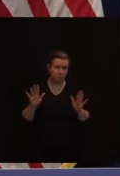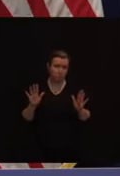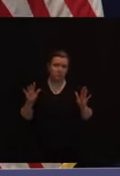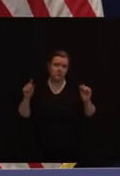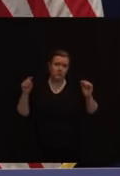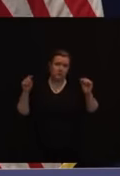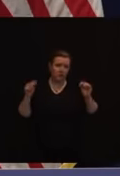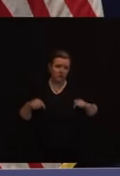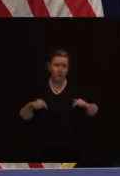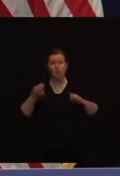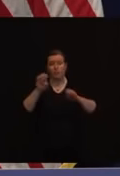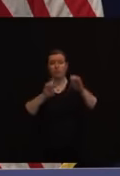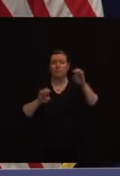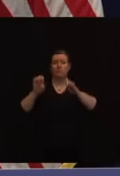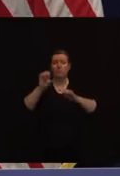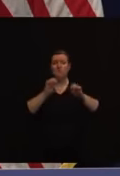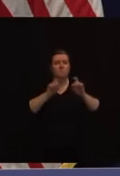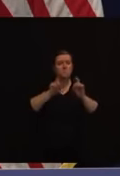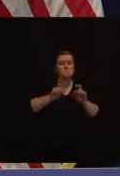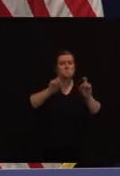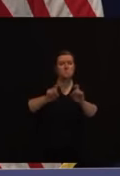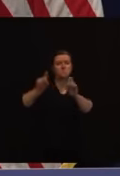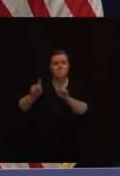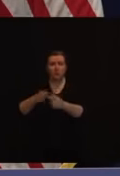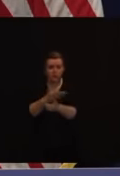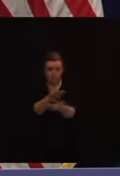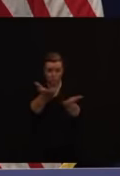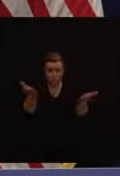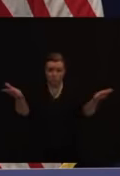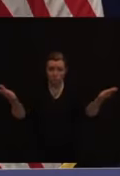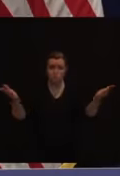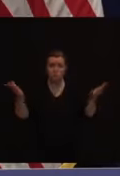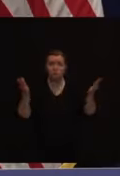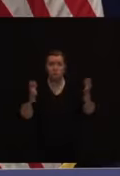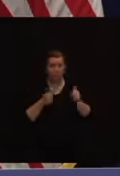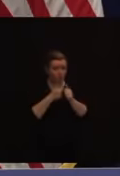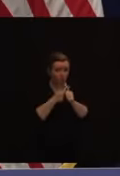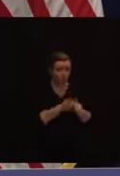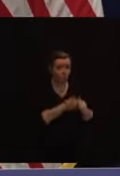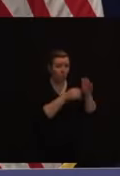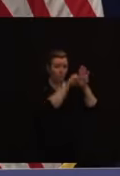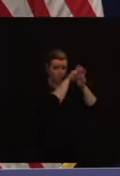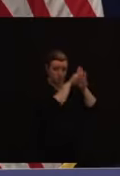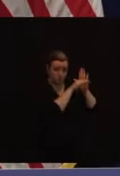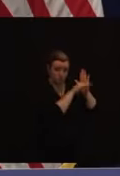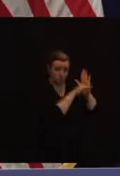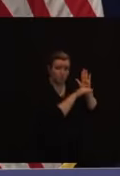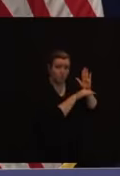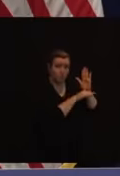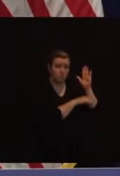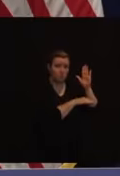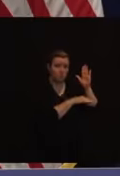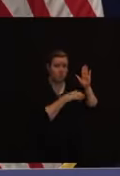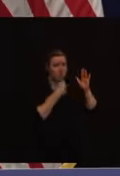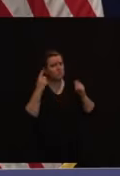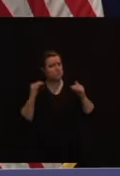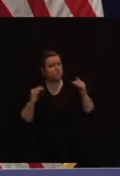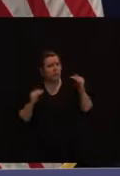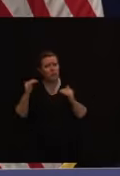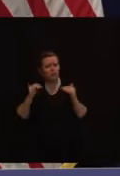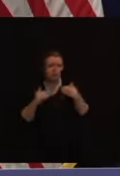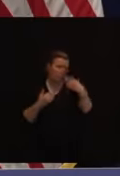here. If we can collectively do the right thing as we relieve a little bit of that pressure, it allows us